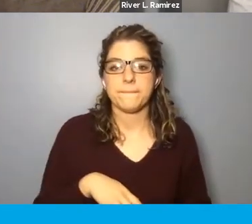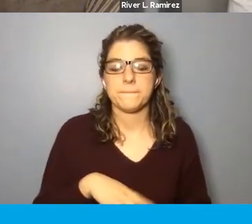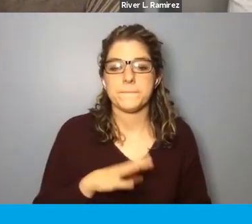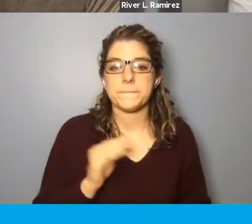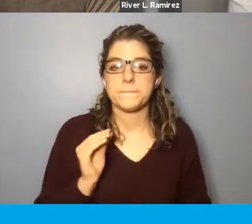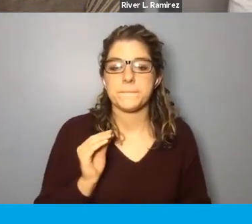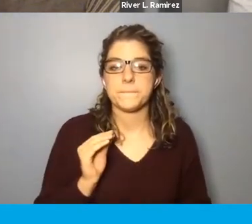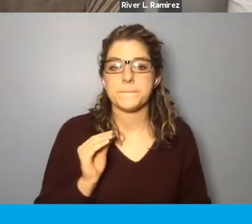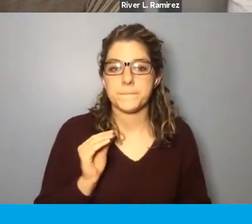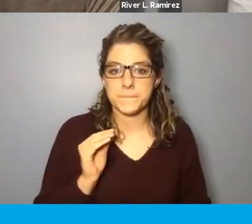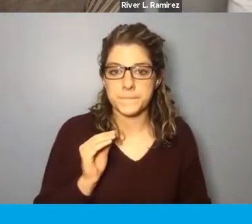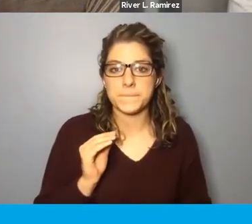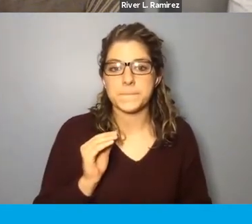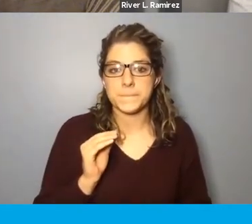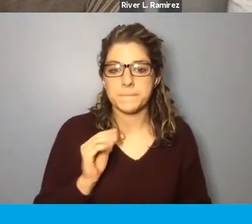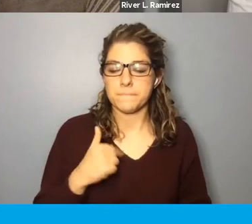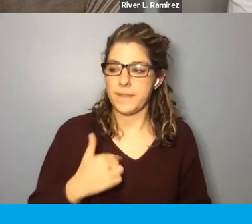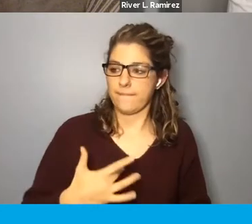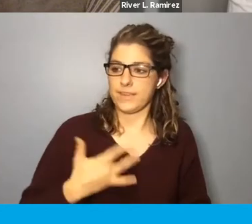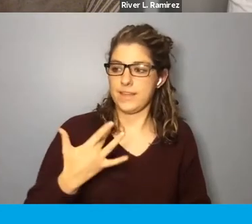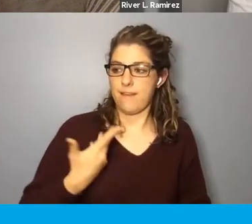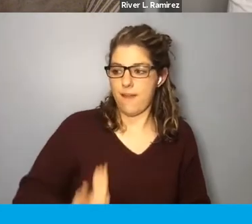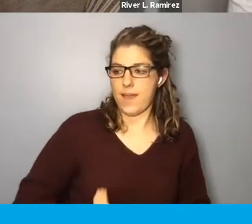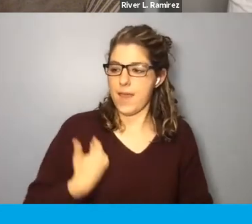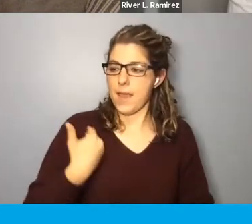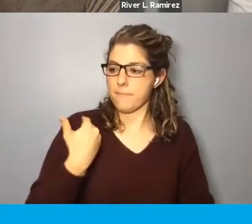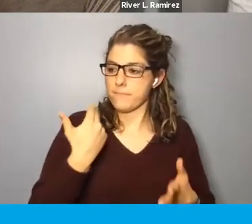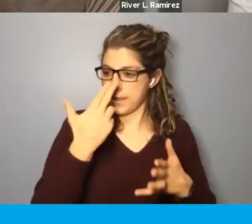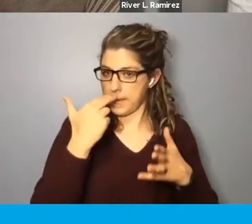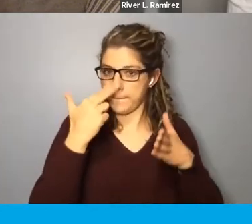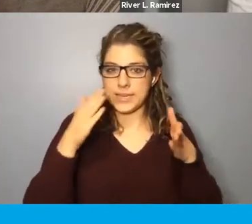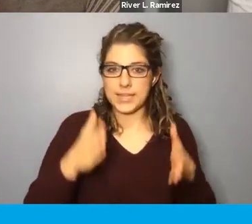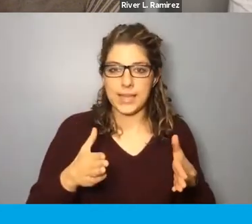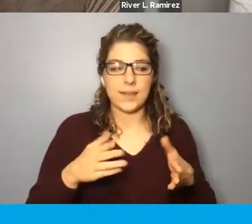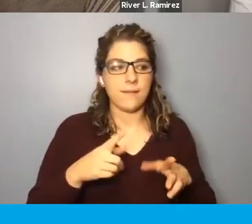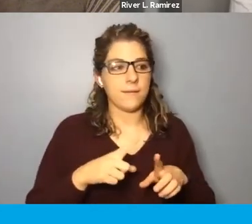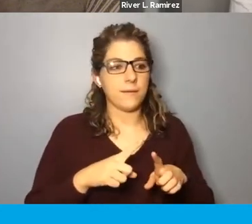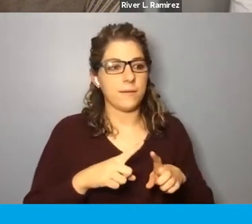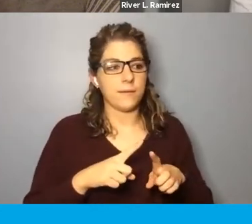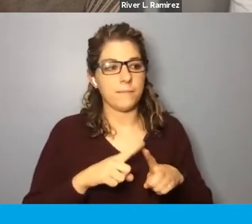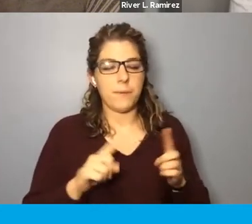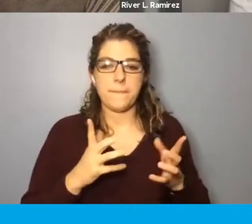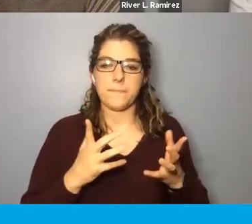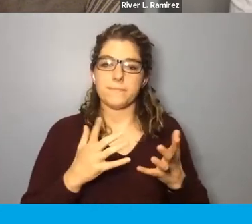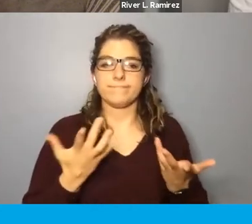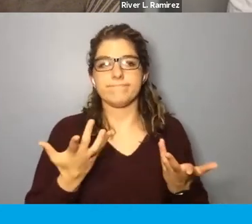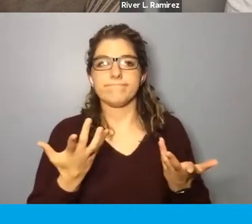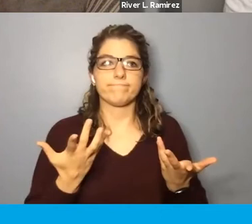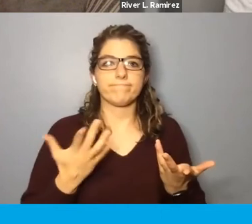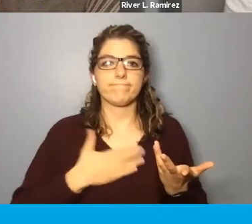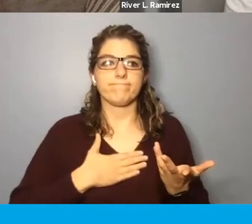And I feel like I am, but I also have a lot of my stuff is rooted in my